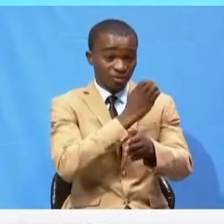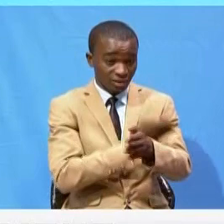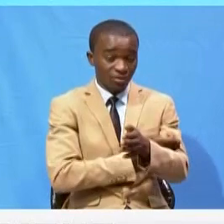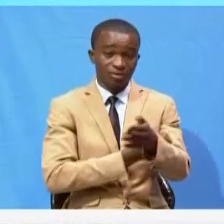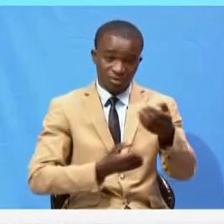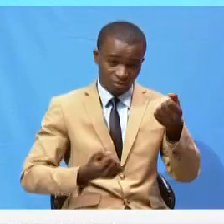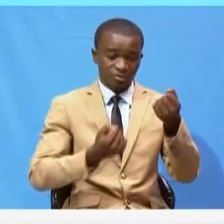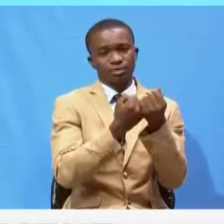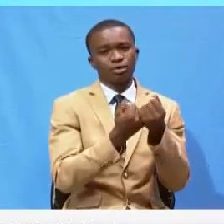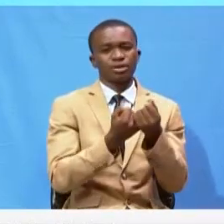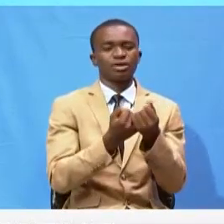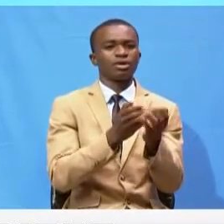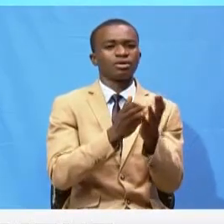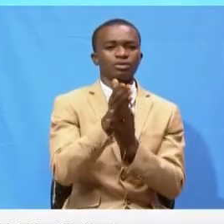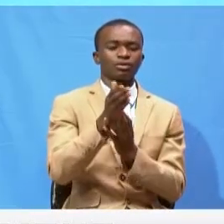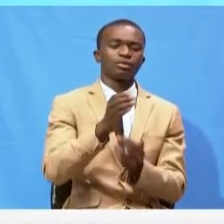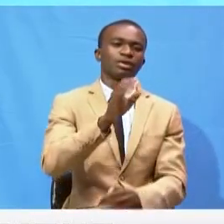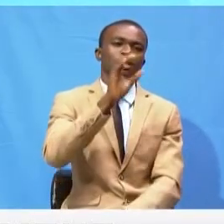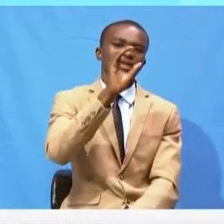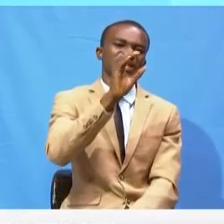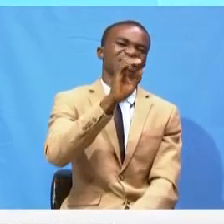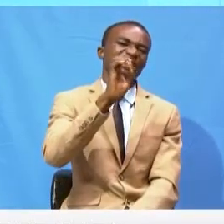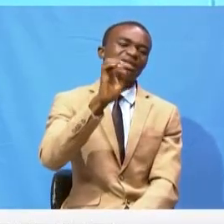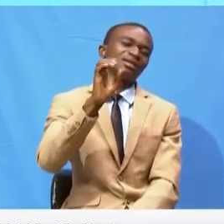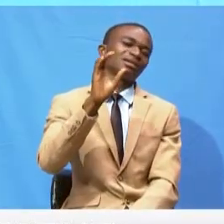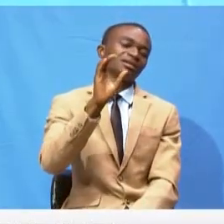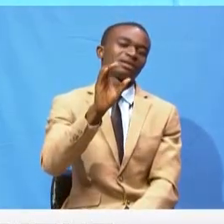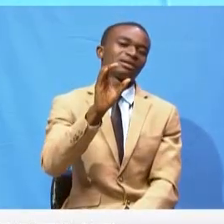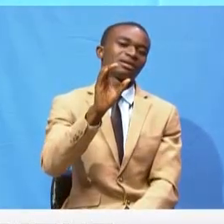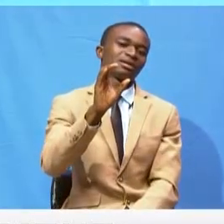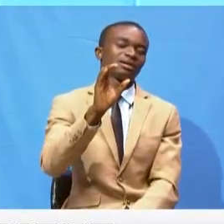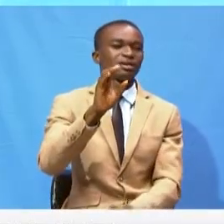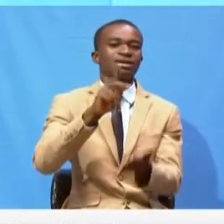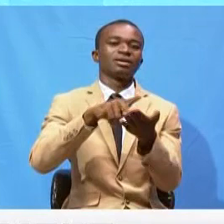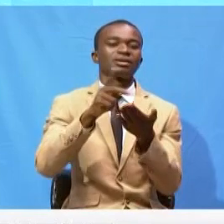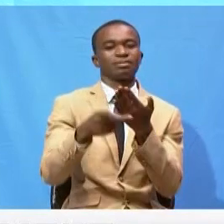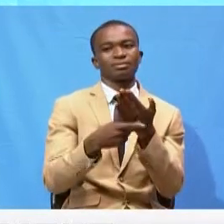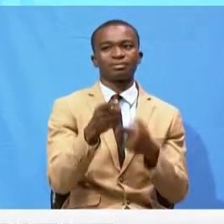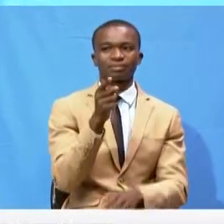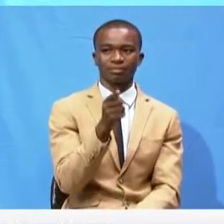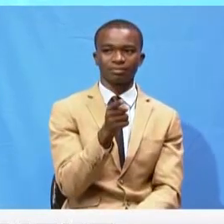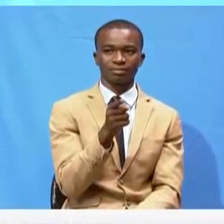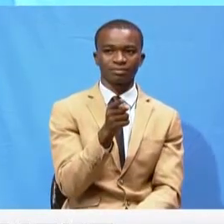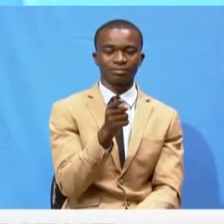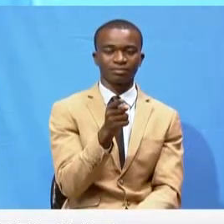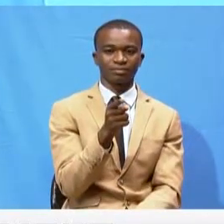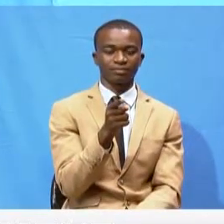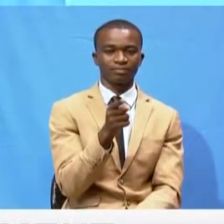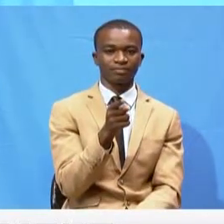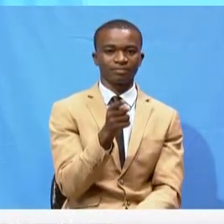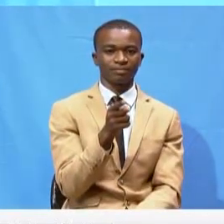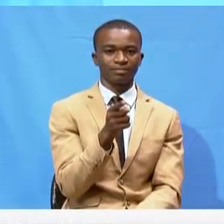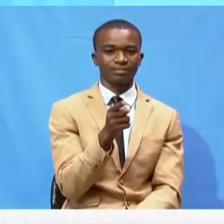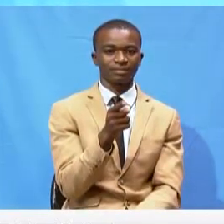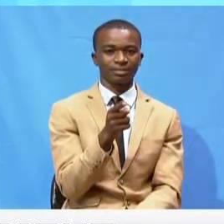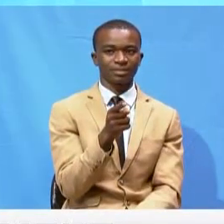financially through the Busulu Citizens Economic Empowerment Commission CEEC loan scheme.